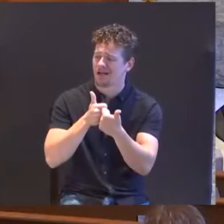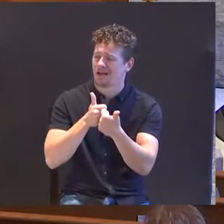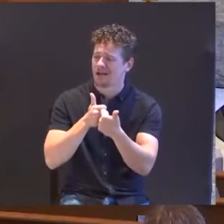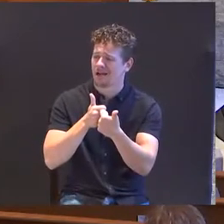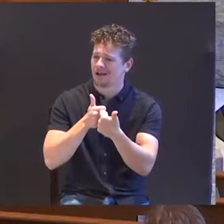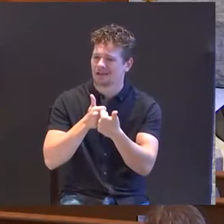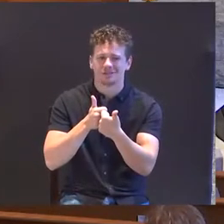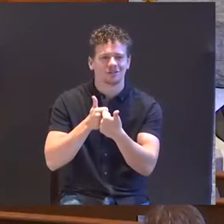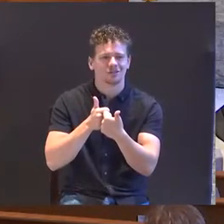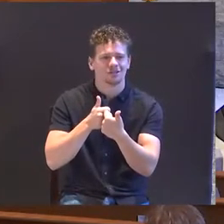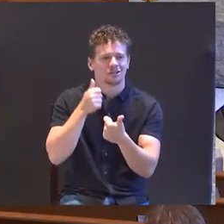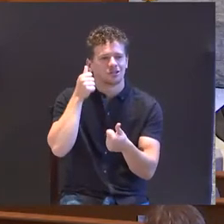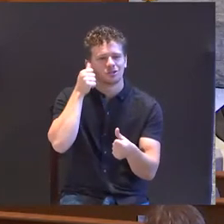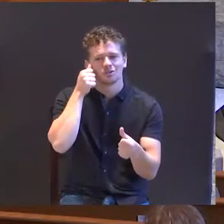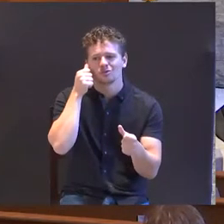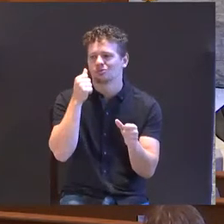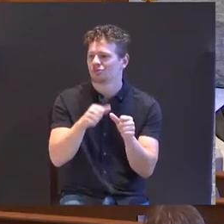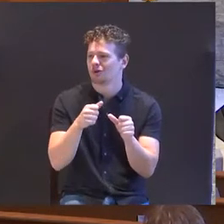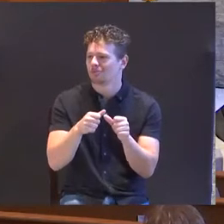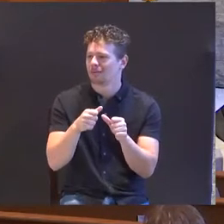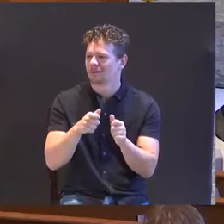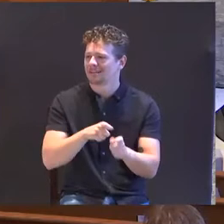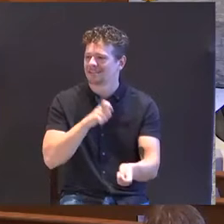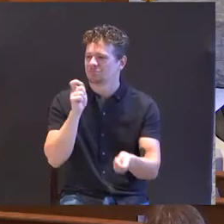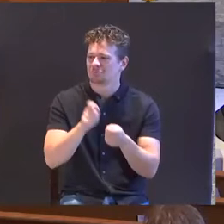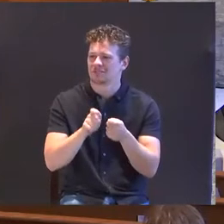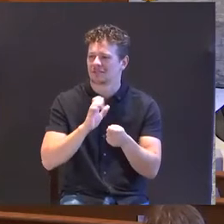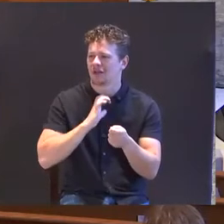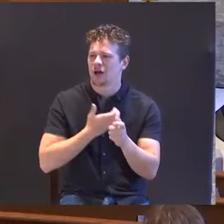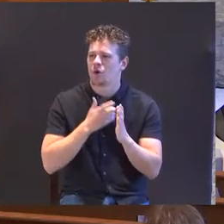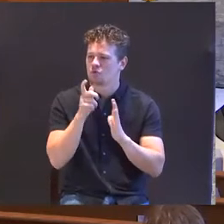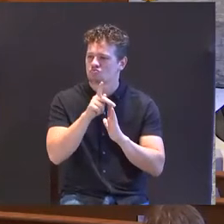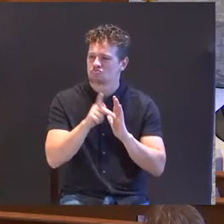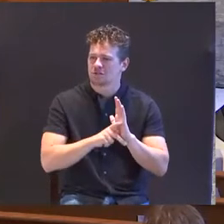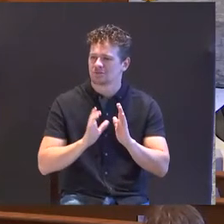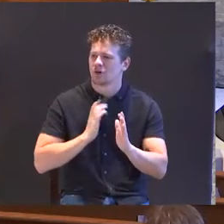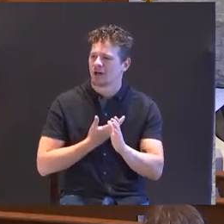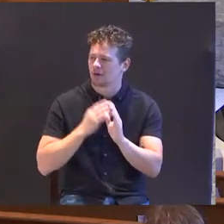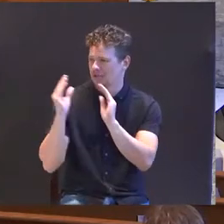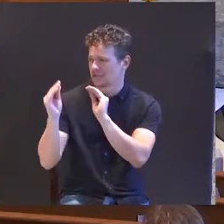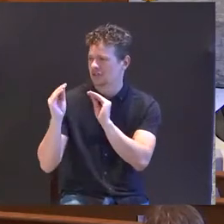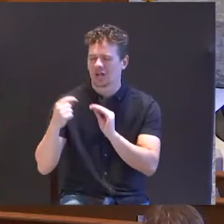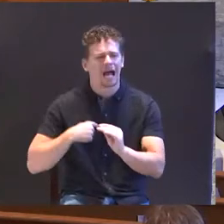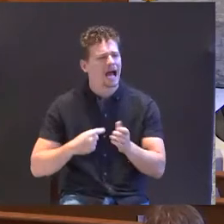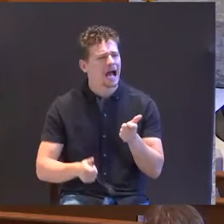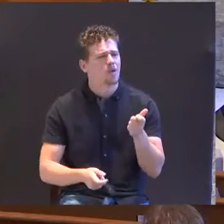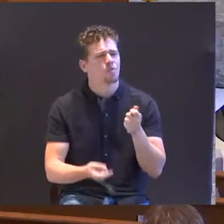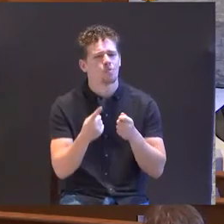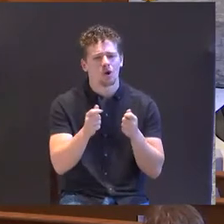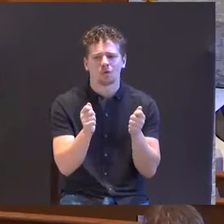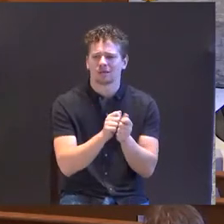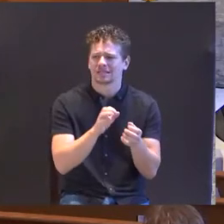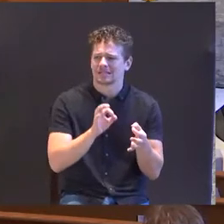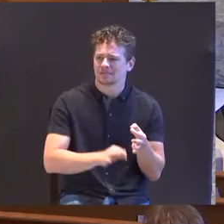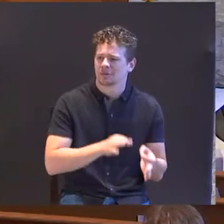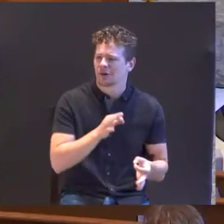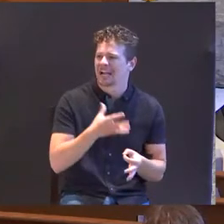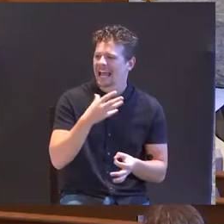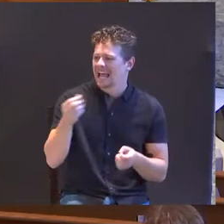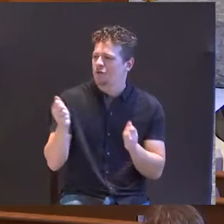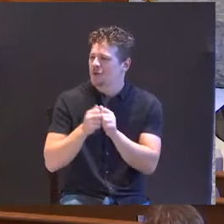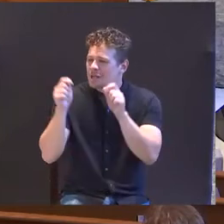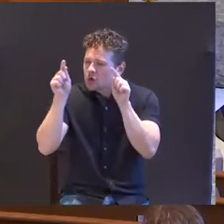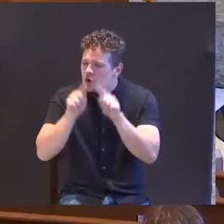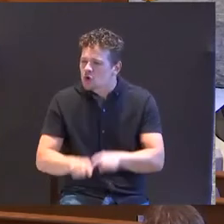remember exactly what we teach. And that is that I am one with spirit. I am one with you. And not